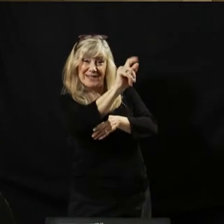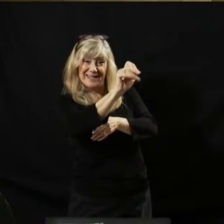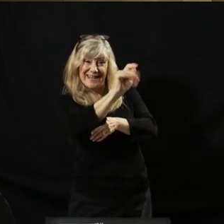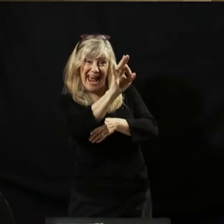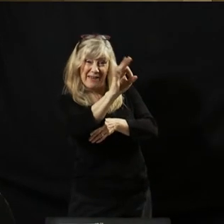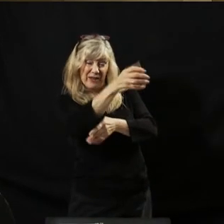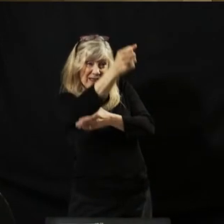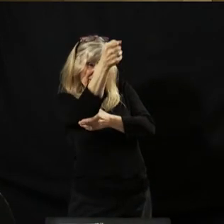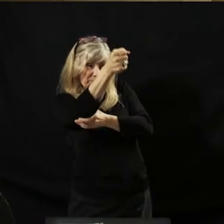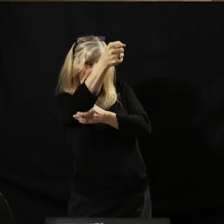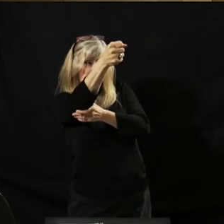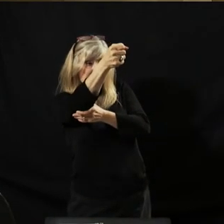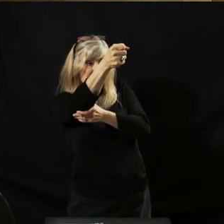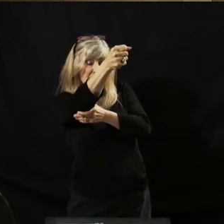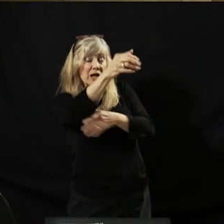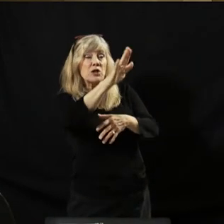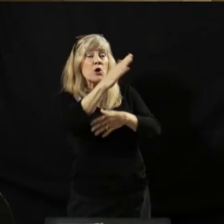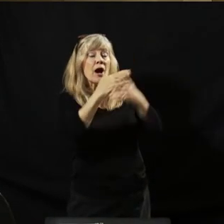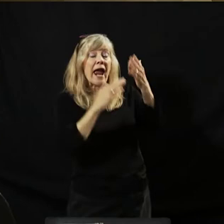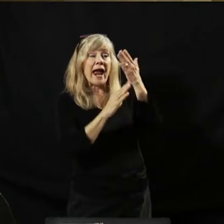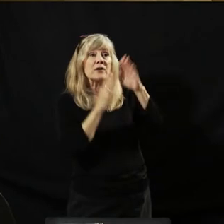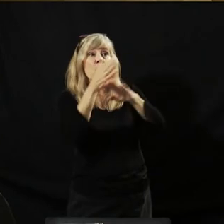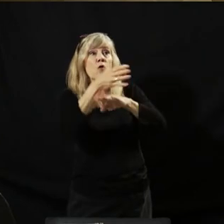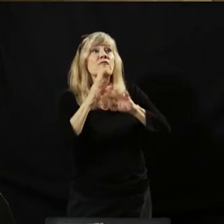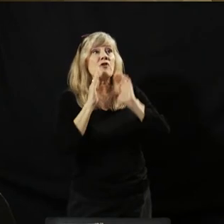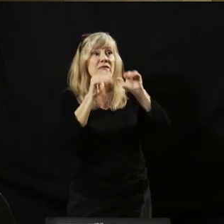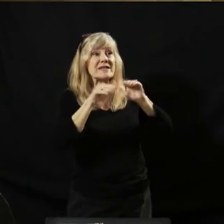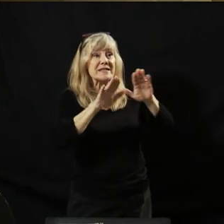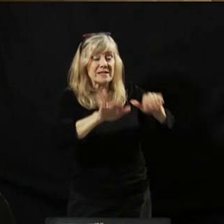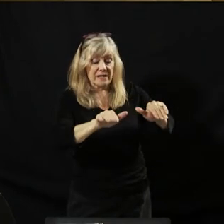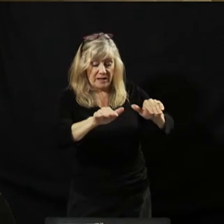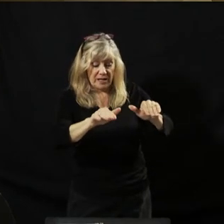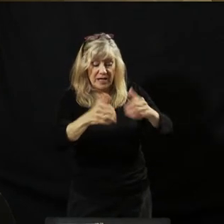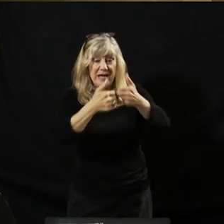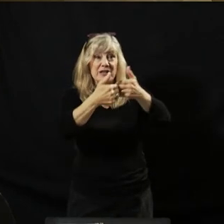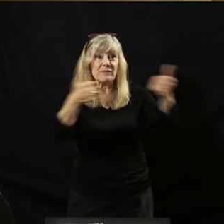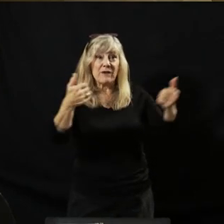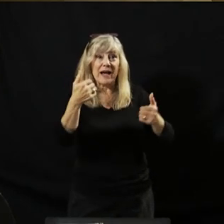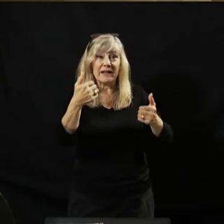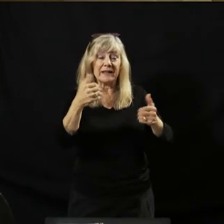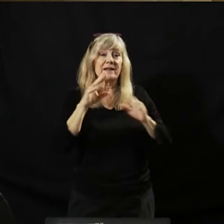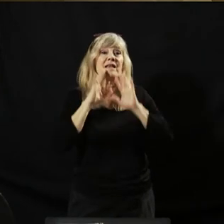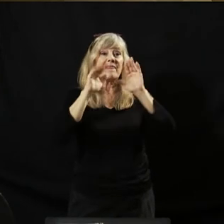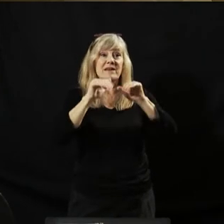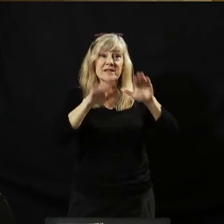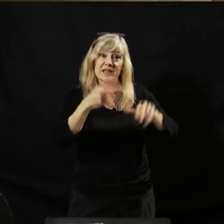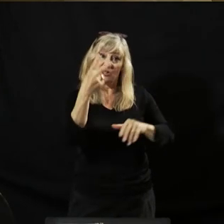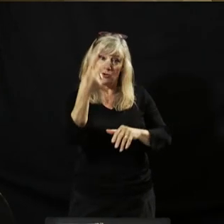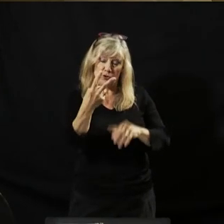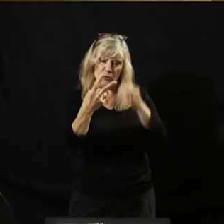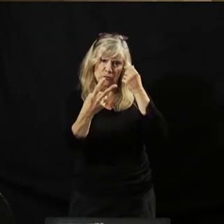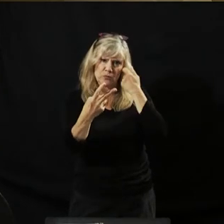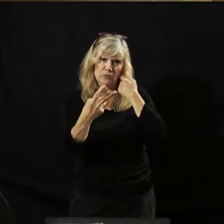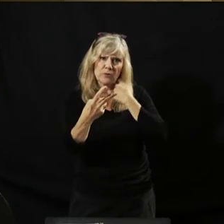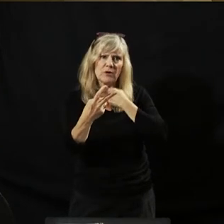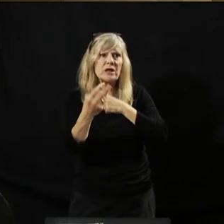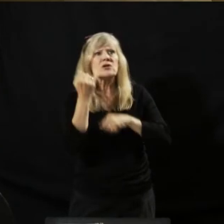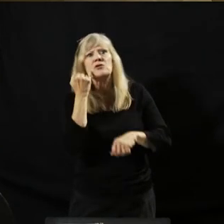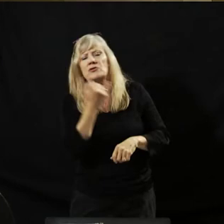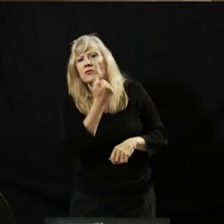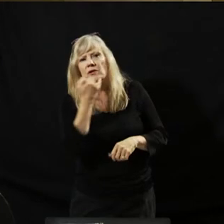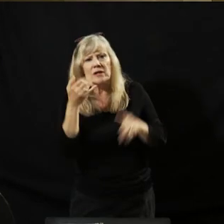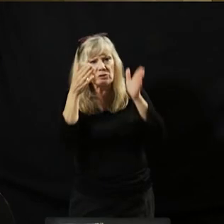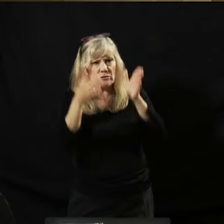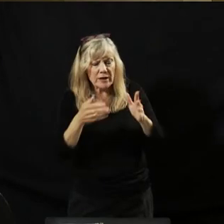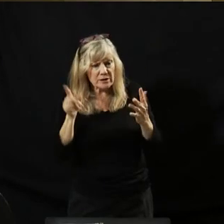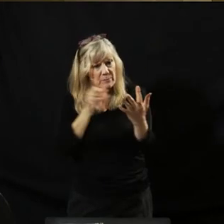with hand outstretched over the sea, split the sea into two, that the Israelites may pass through